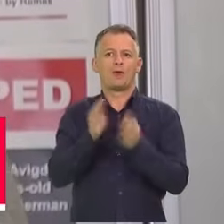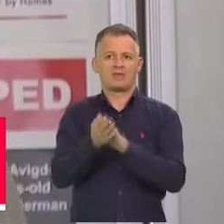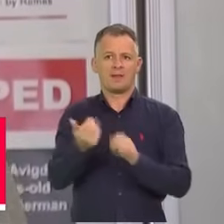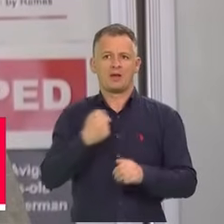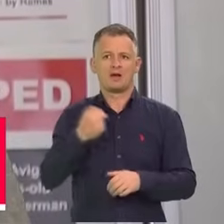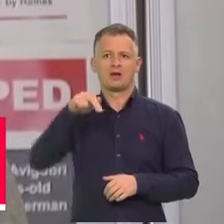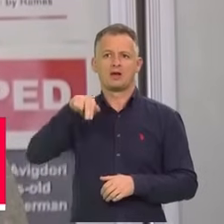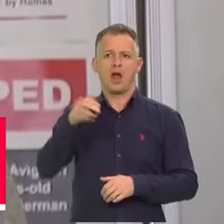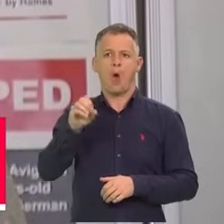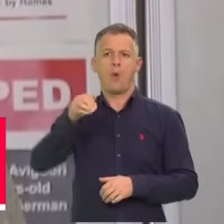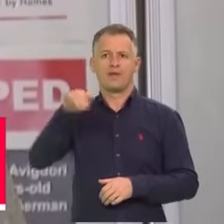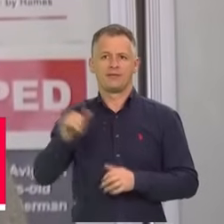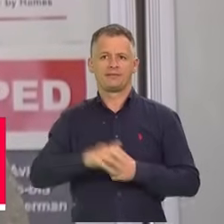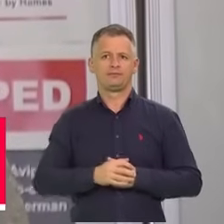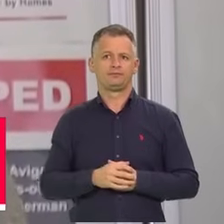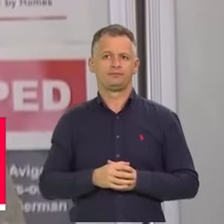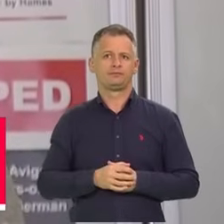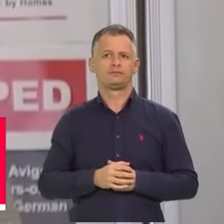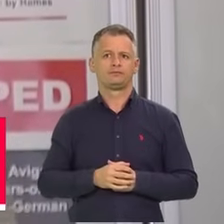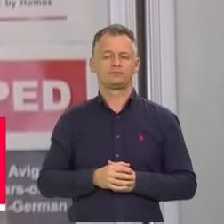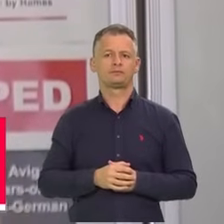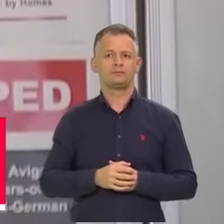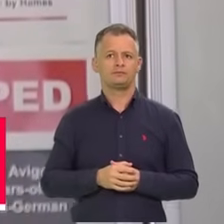And I can't believe I'm saying that.